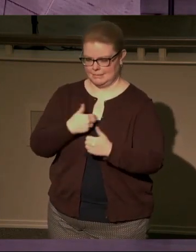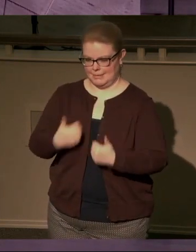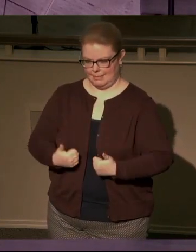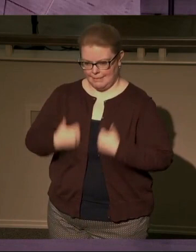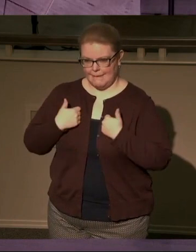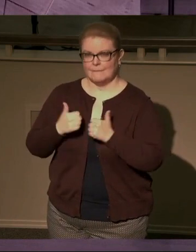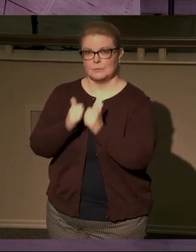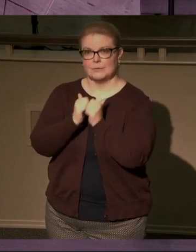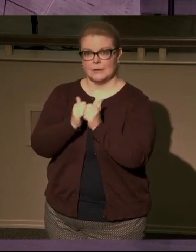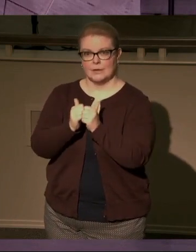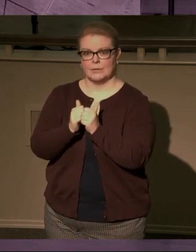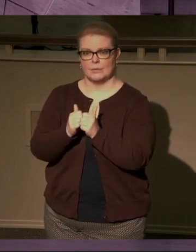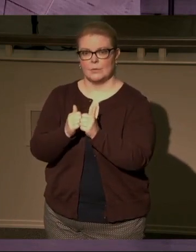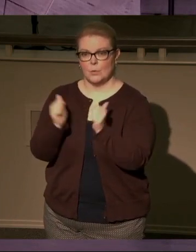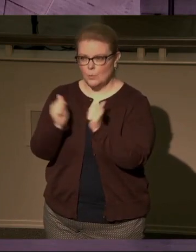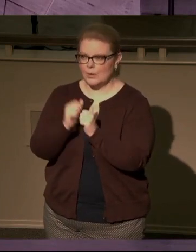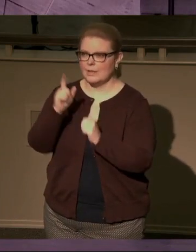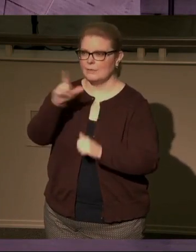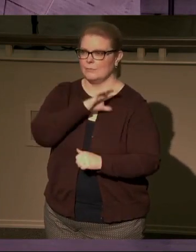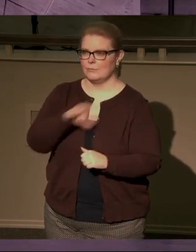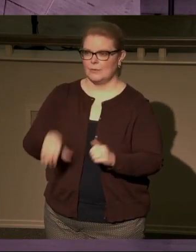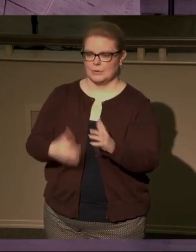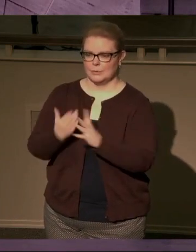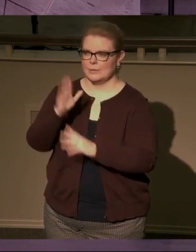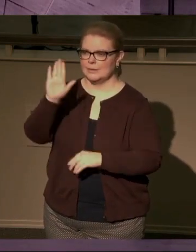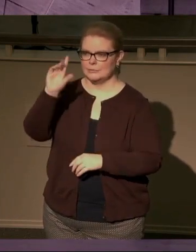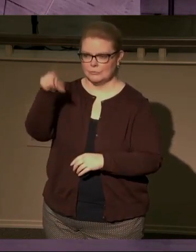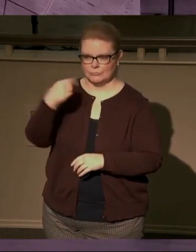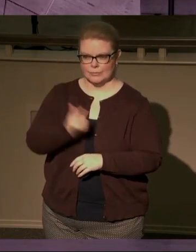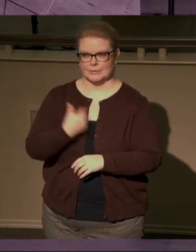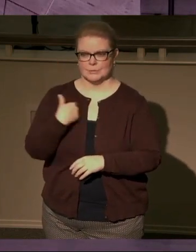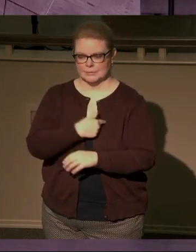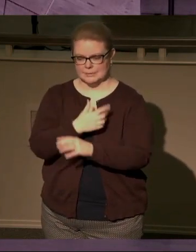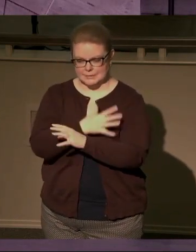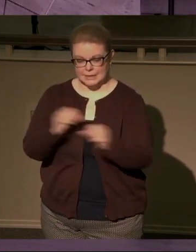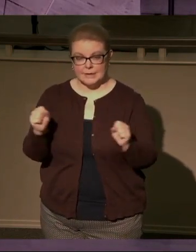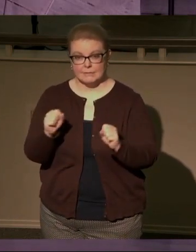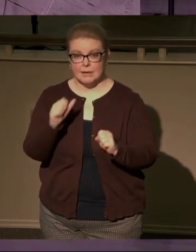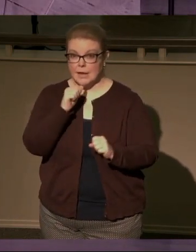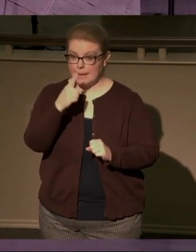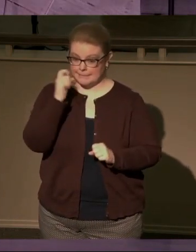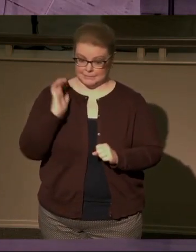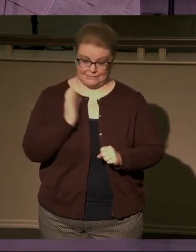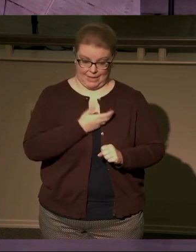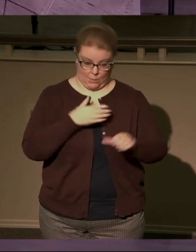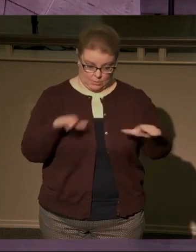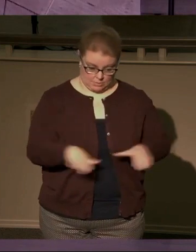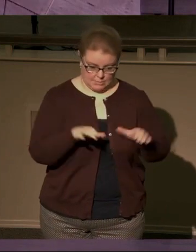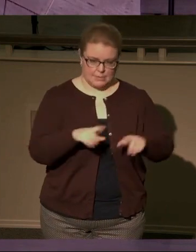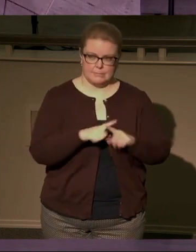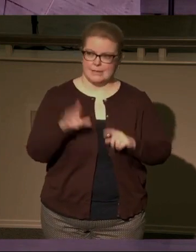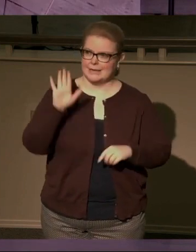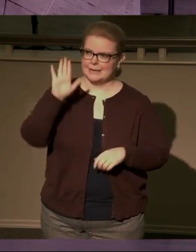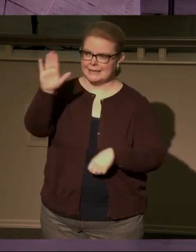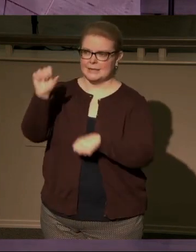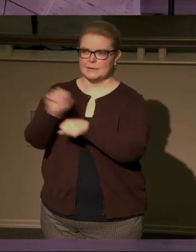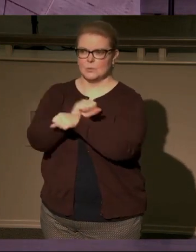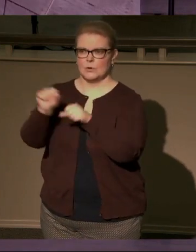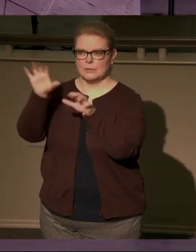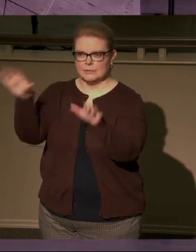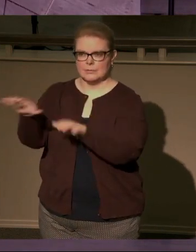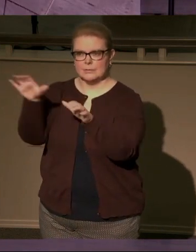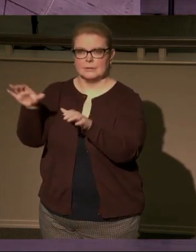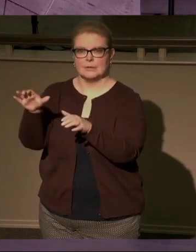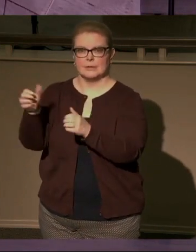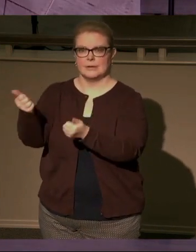with Christ, with himself. By grace you have been saved. So meaning, not your works, but the work of God made you alive in the